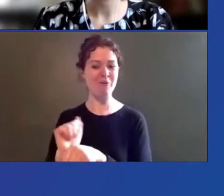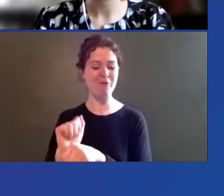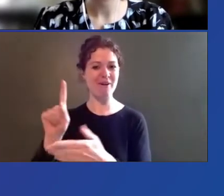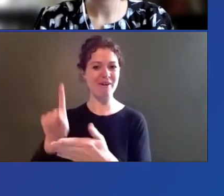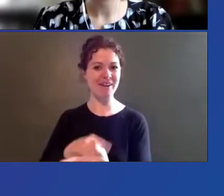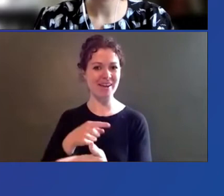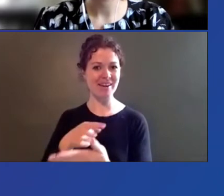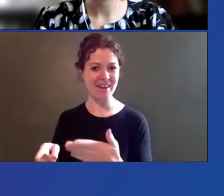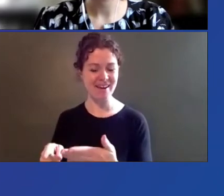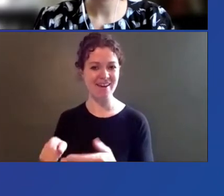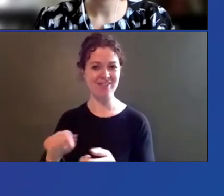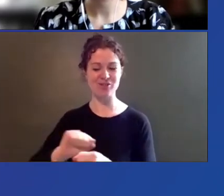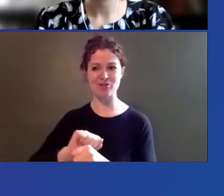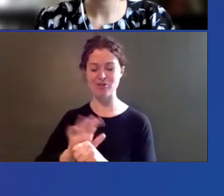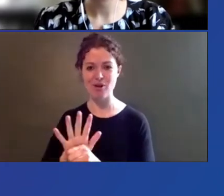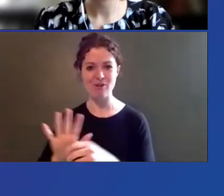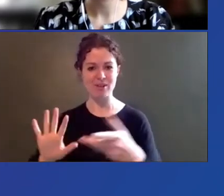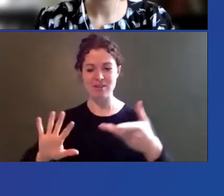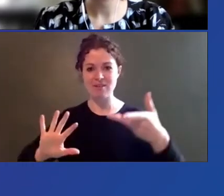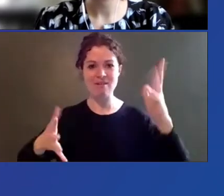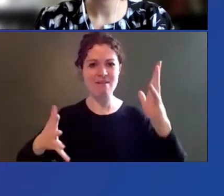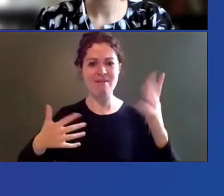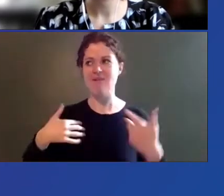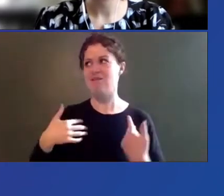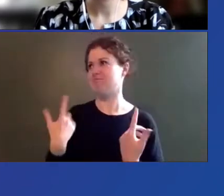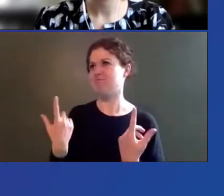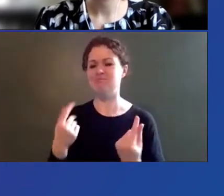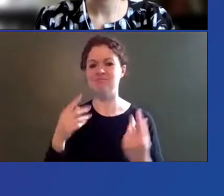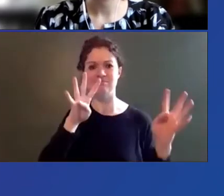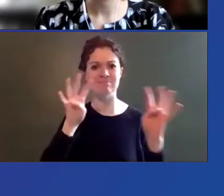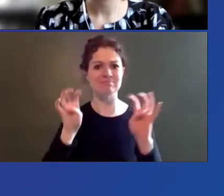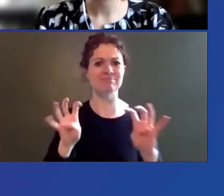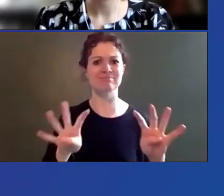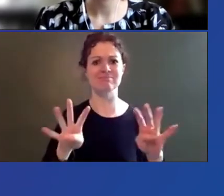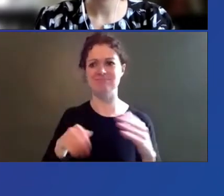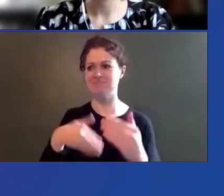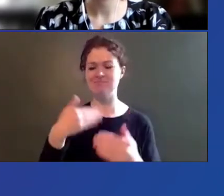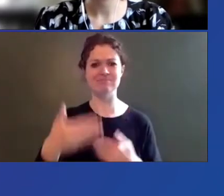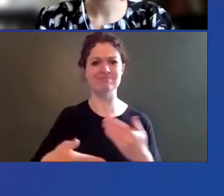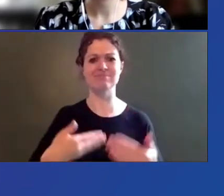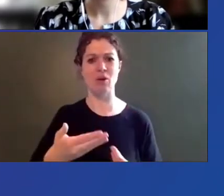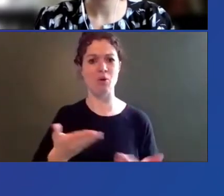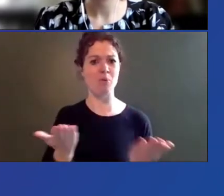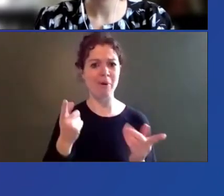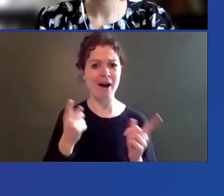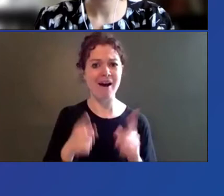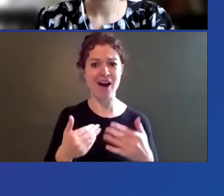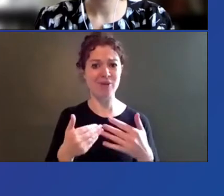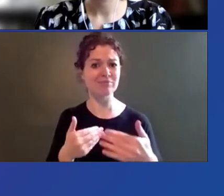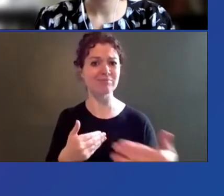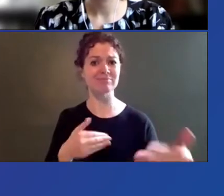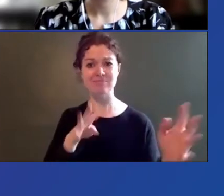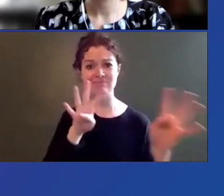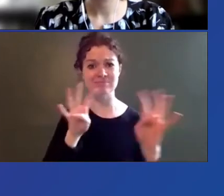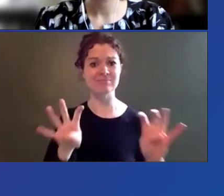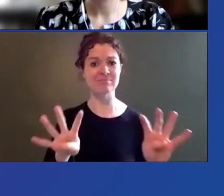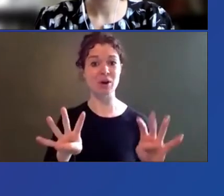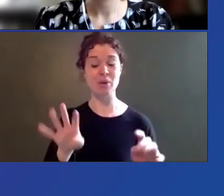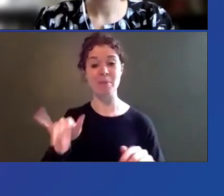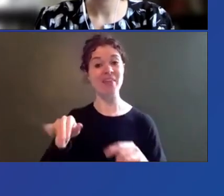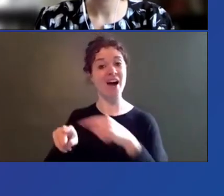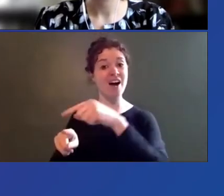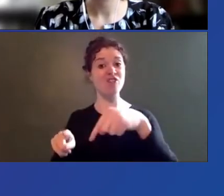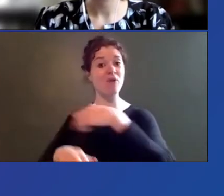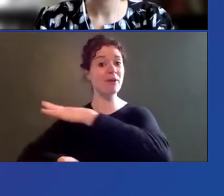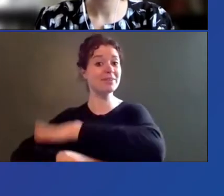much uncertainty happening around us. Nobody knew what the pathway forward was going to be. Yet the Roundtable had